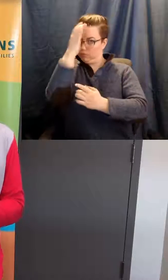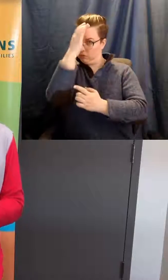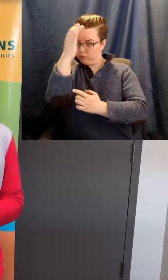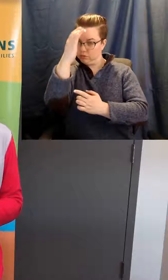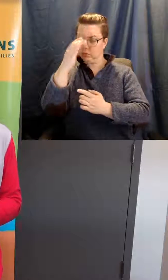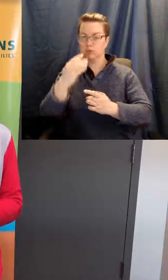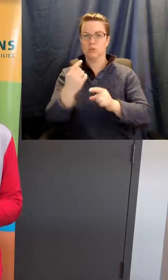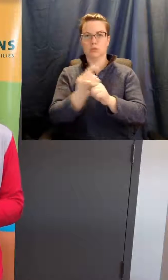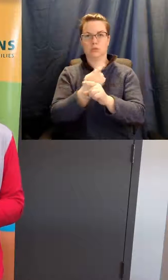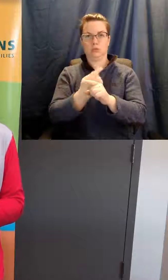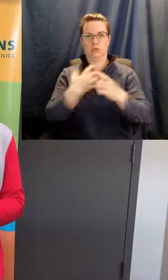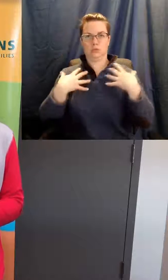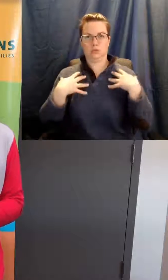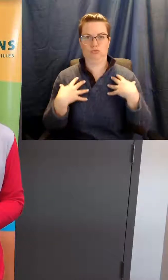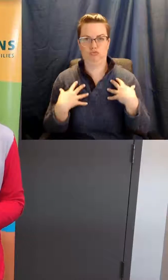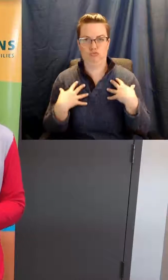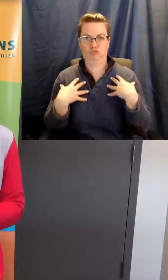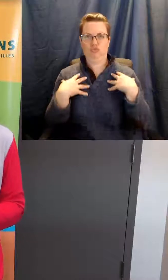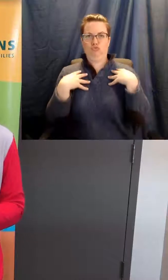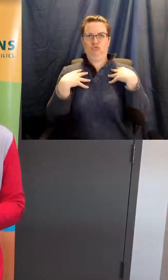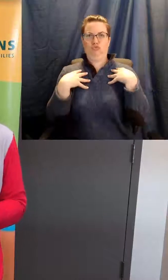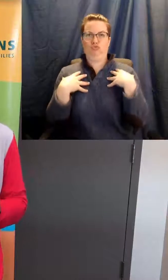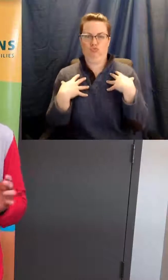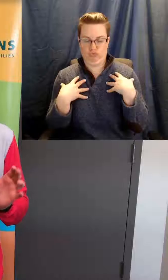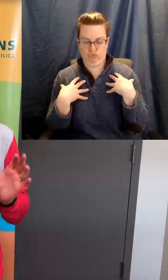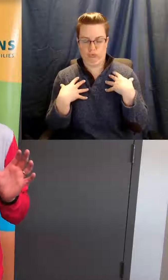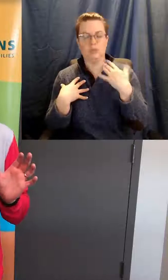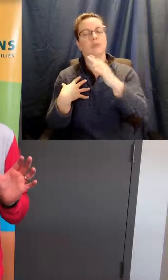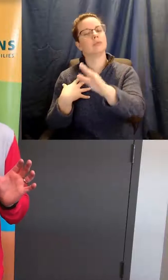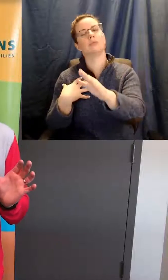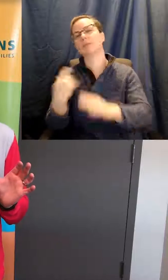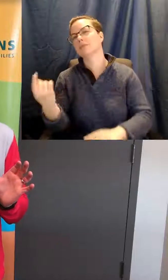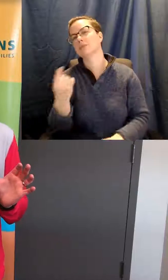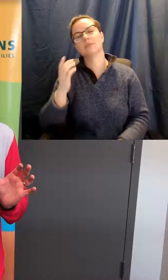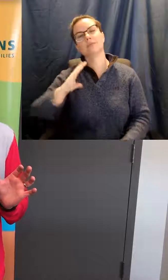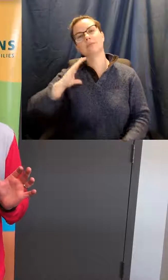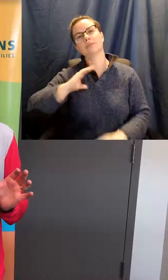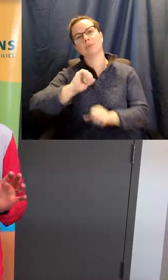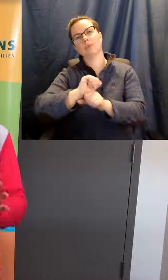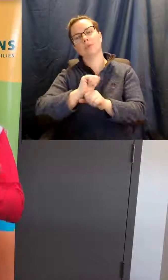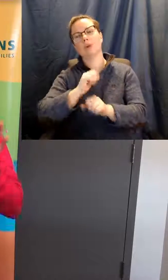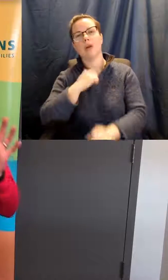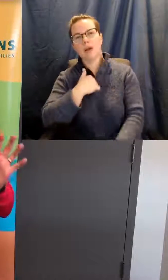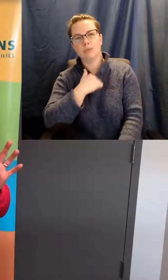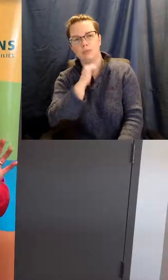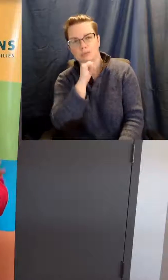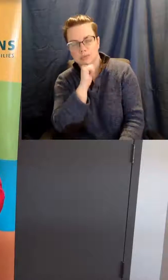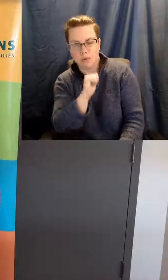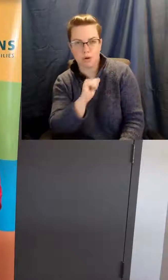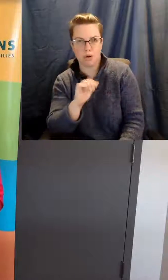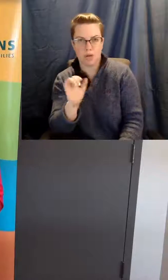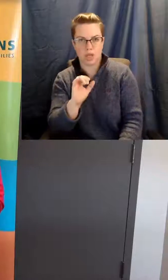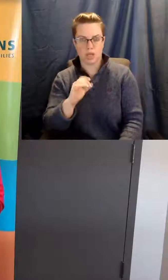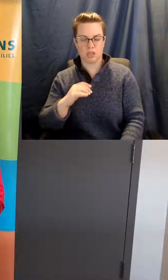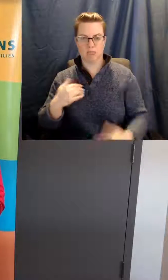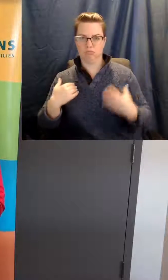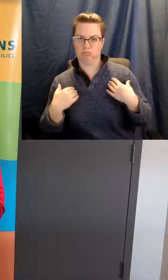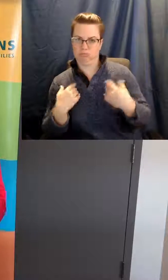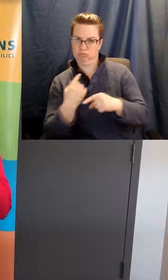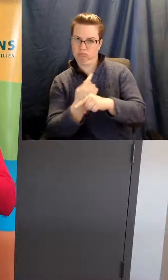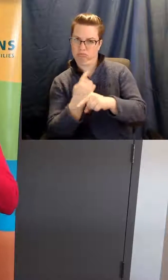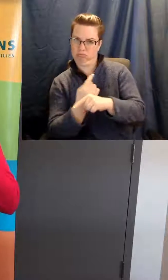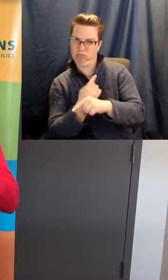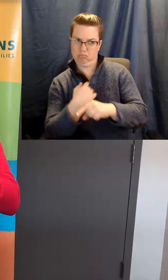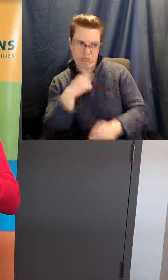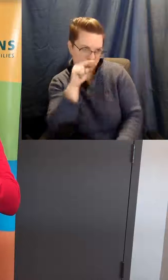not going to be the posture police. I'm not going to walk by your workstation and say, hey, sit up straight. That's not what I do. But